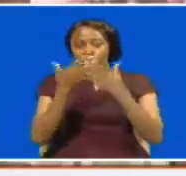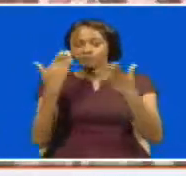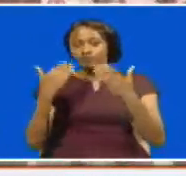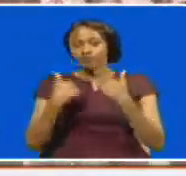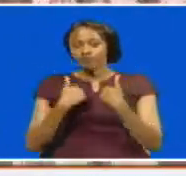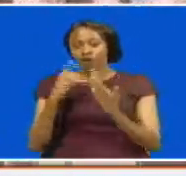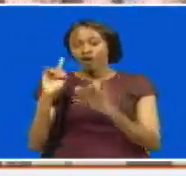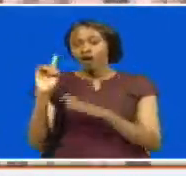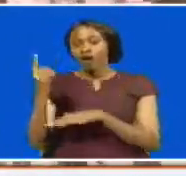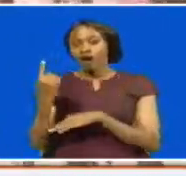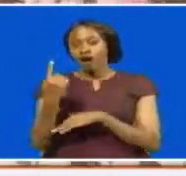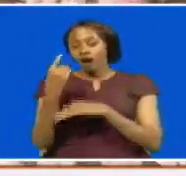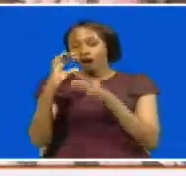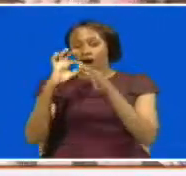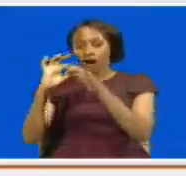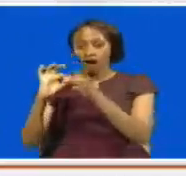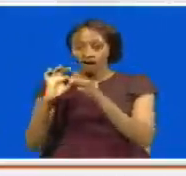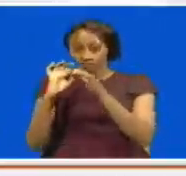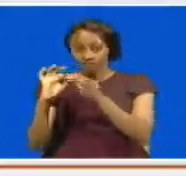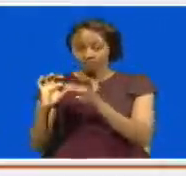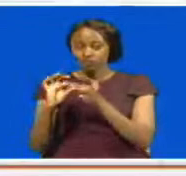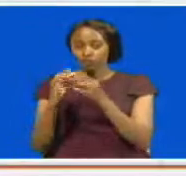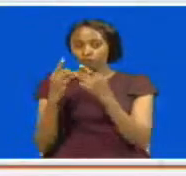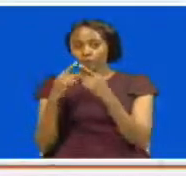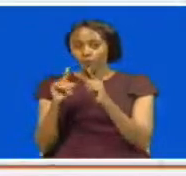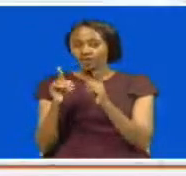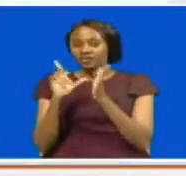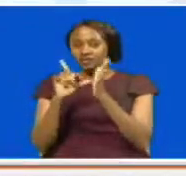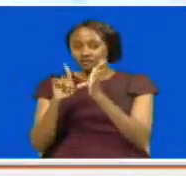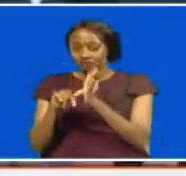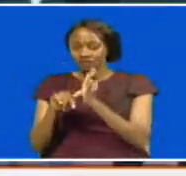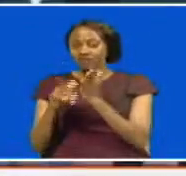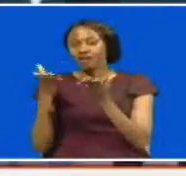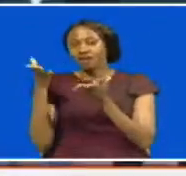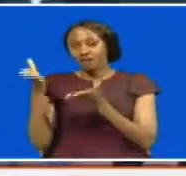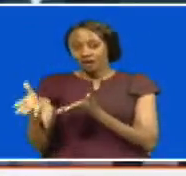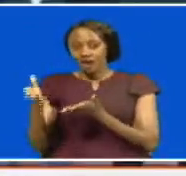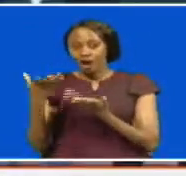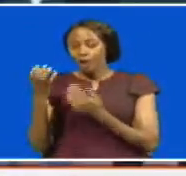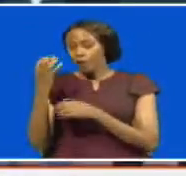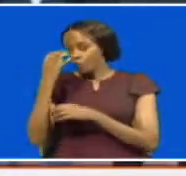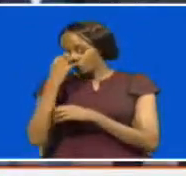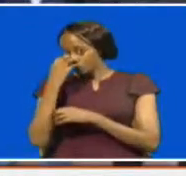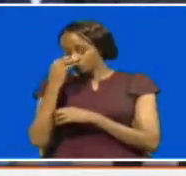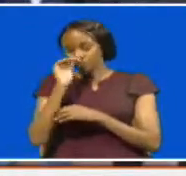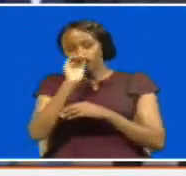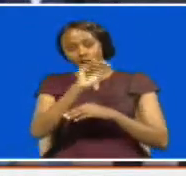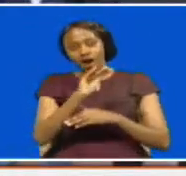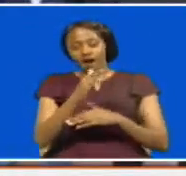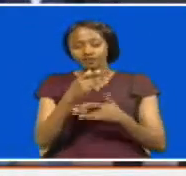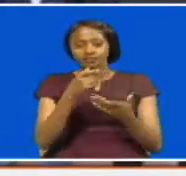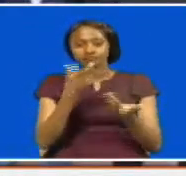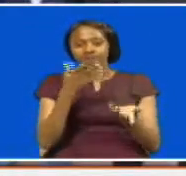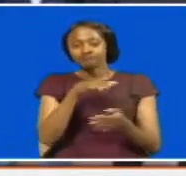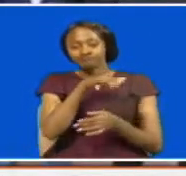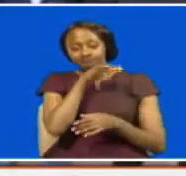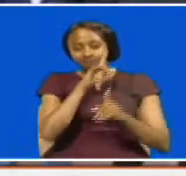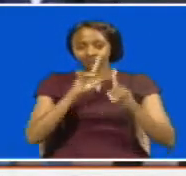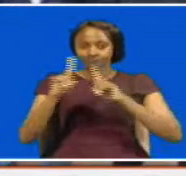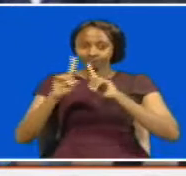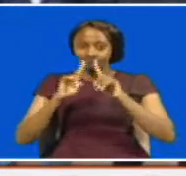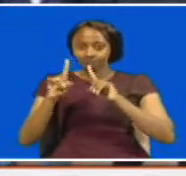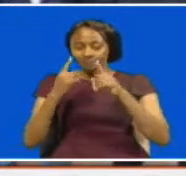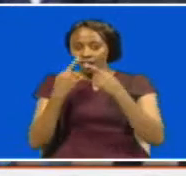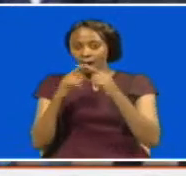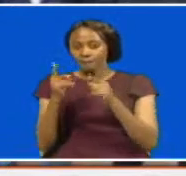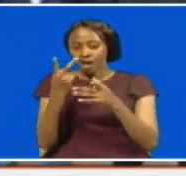Kenya counter-offer, which accepted the olive branch from the ruling party. The president Monday meeting the parliamentary leadership of